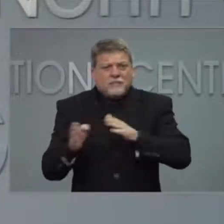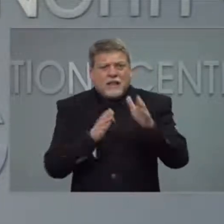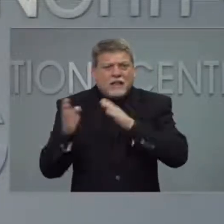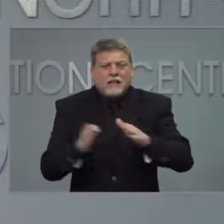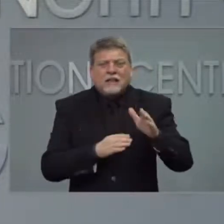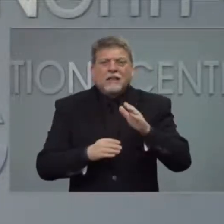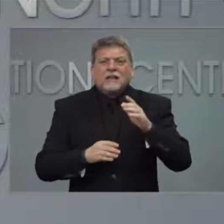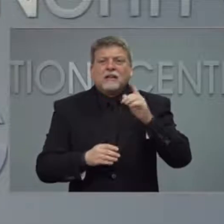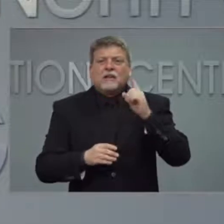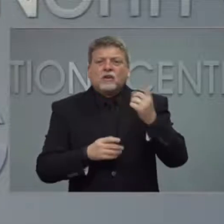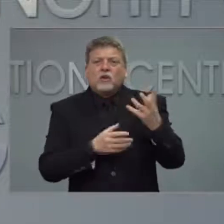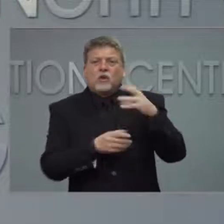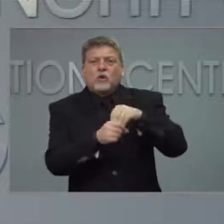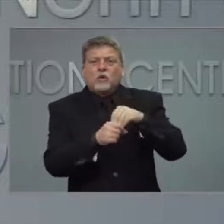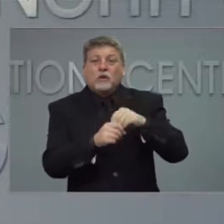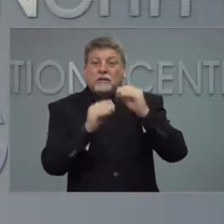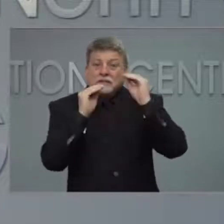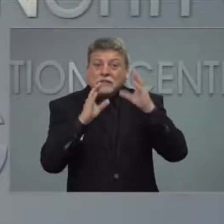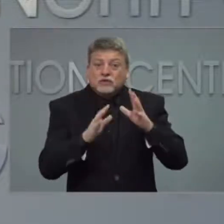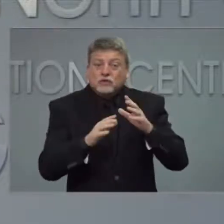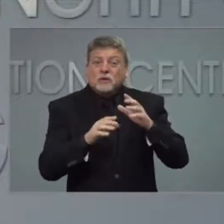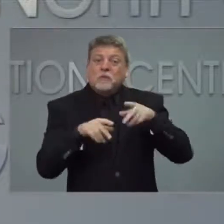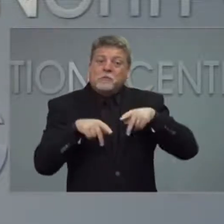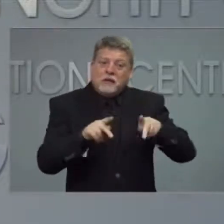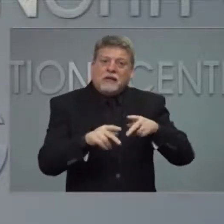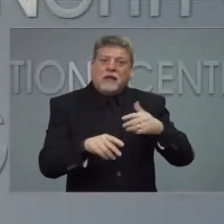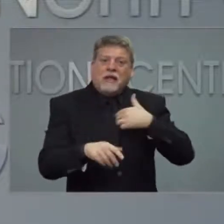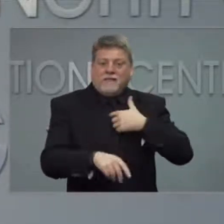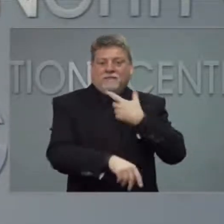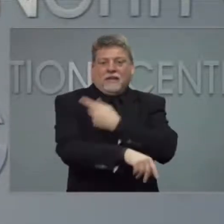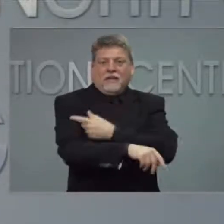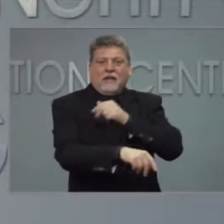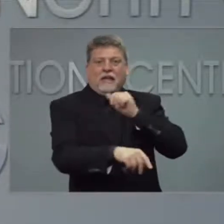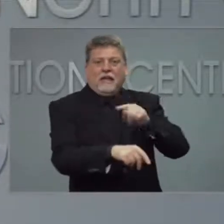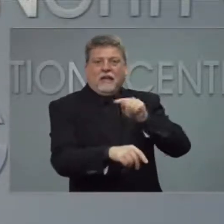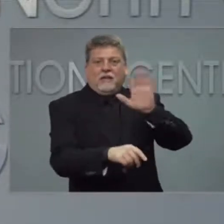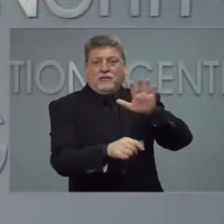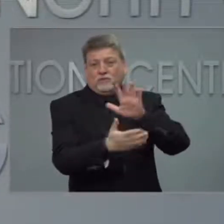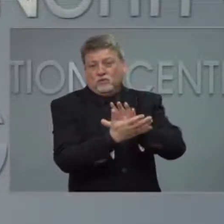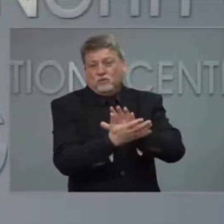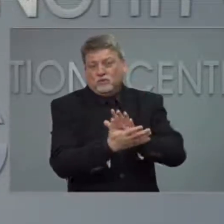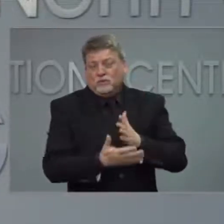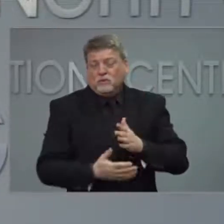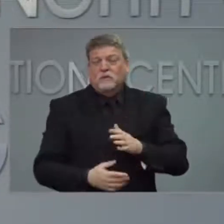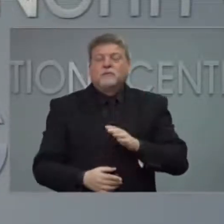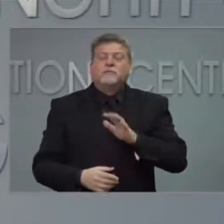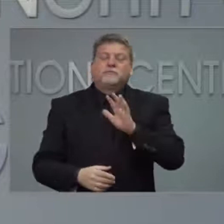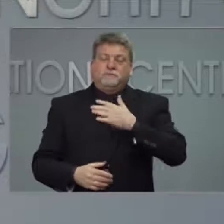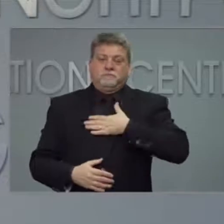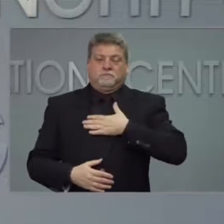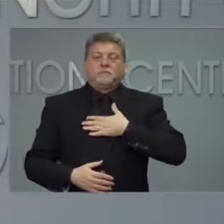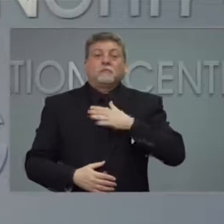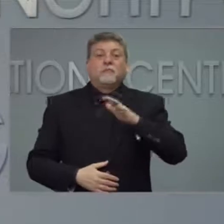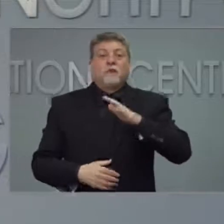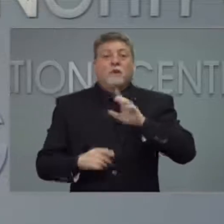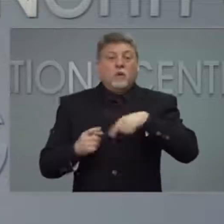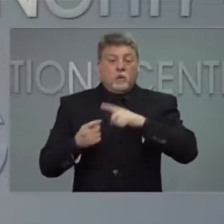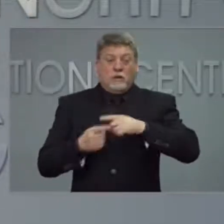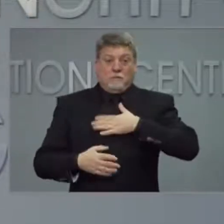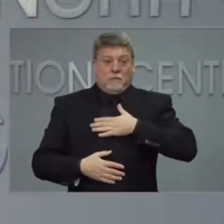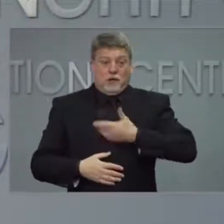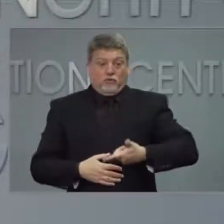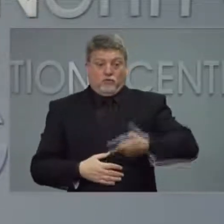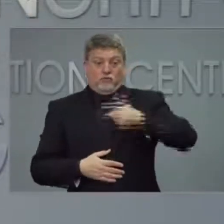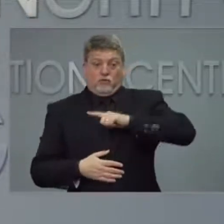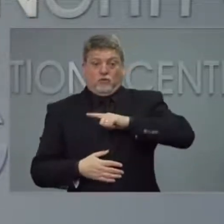vaccinate teachers on their school grounds. Thank you. I'm going to get vaccinated when my group comes up. I'm not